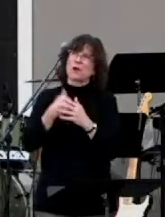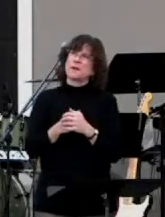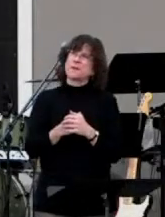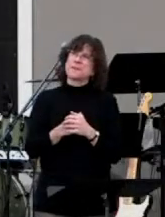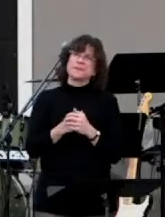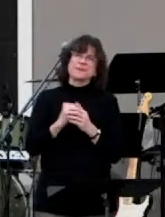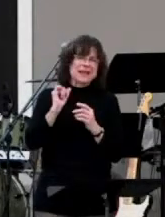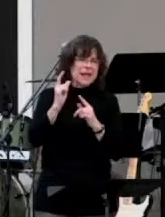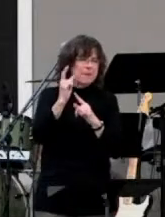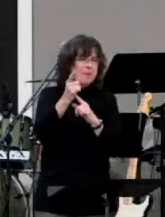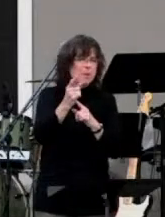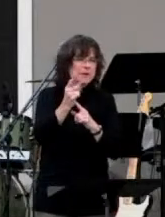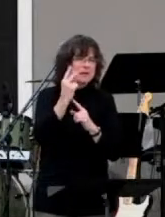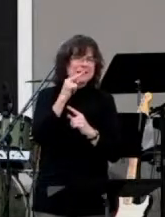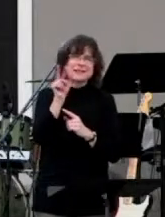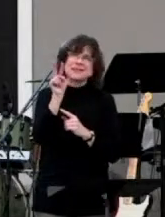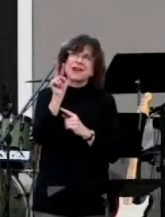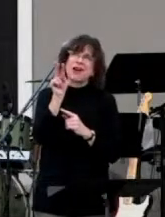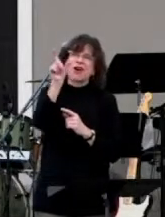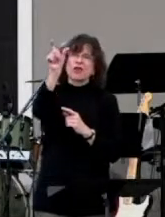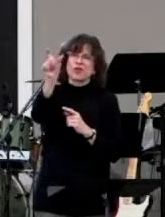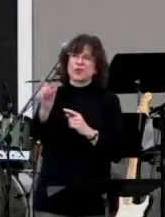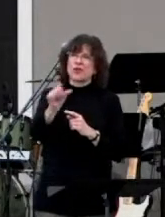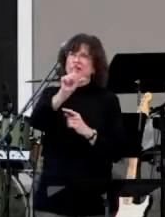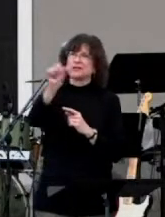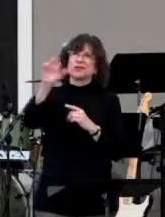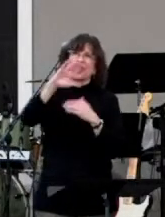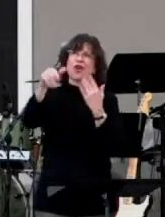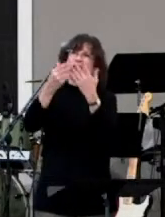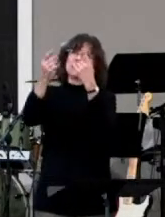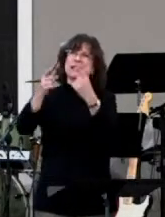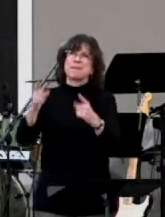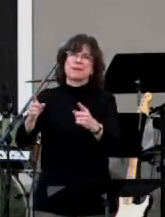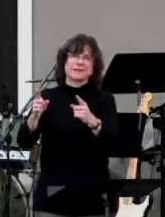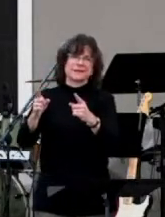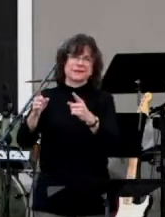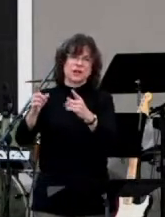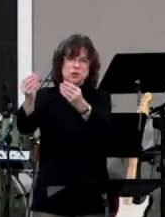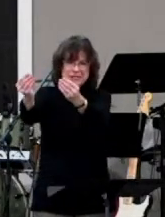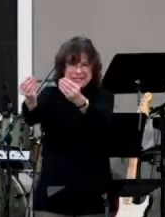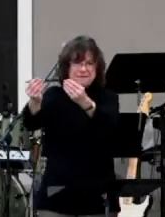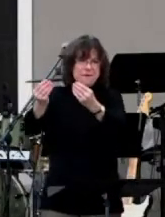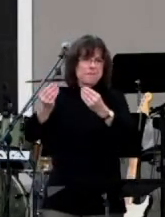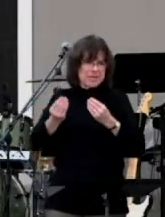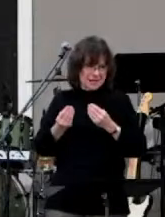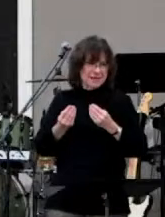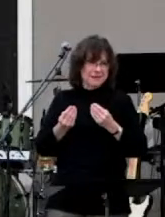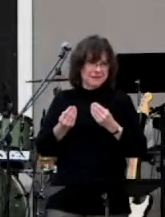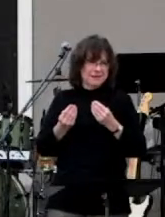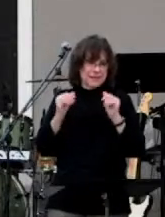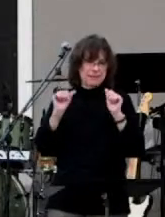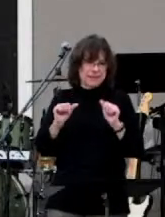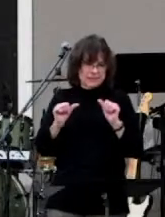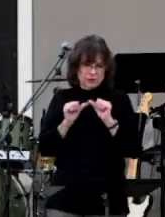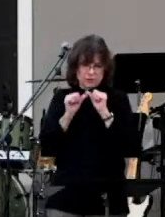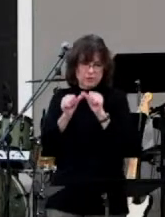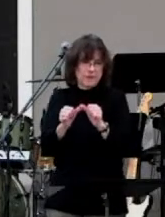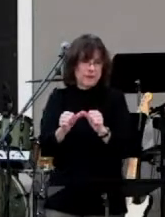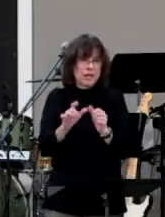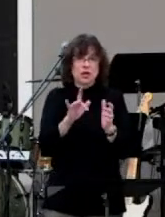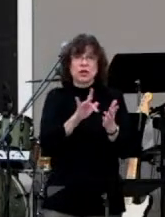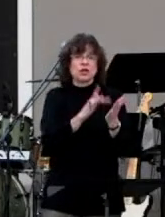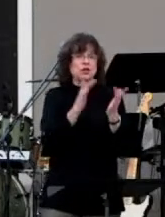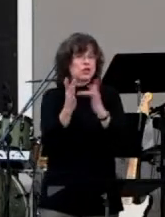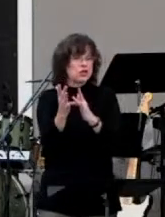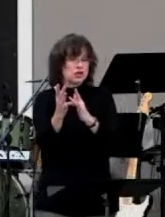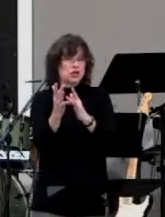And in that moment, I see that the cross and all that Jesus has done has gotten bigger. It's gotten bigger. Not that Jesus' work has changed, it's just